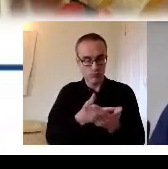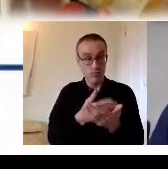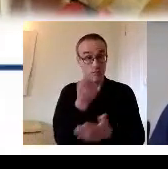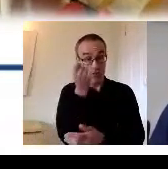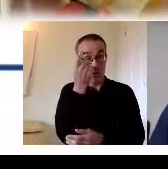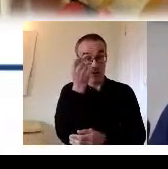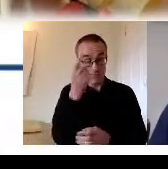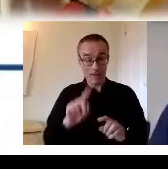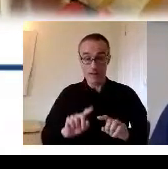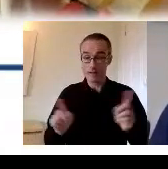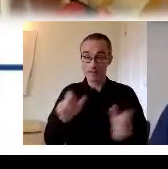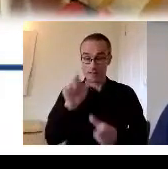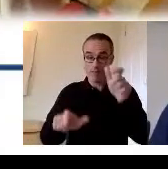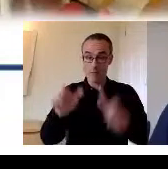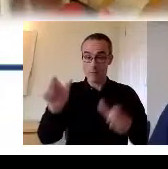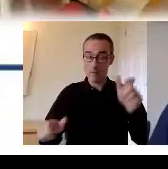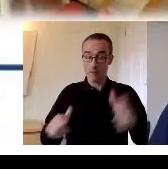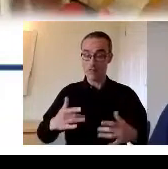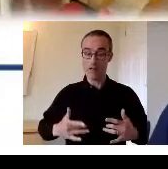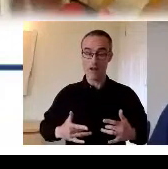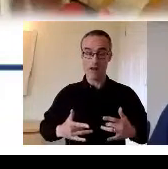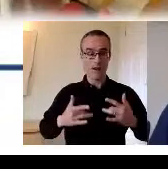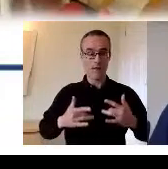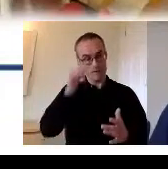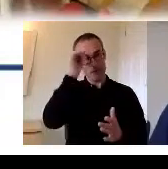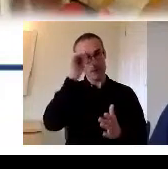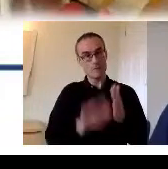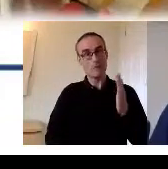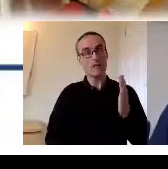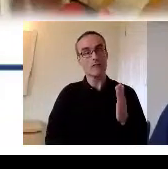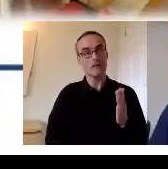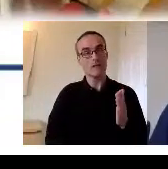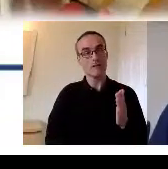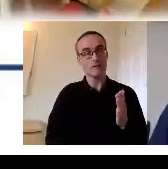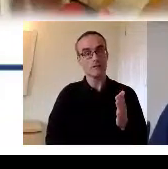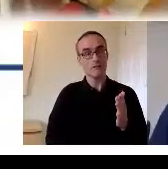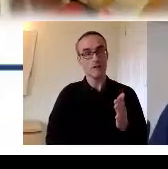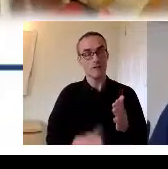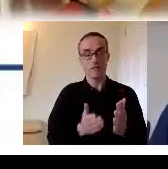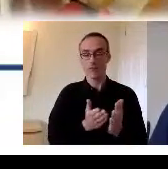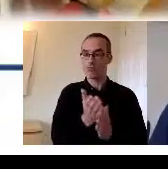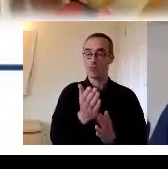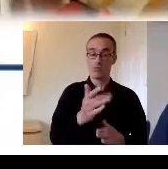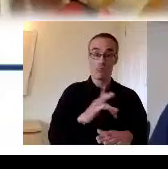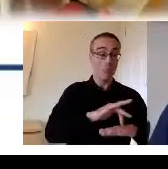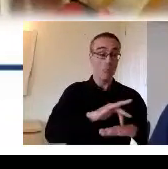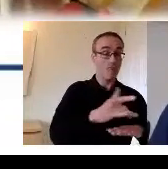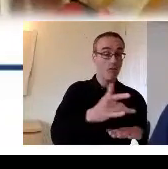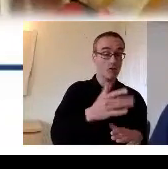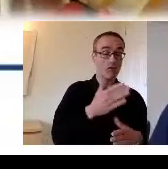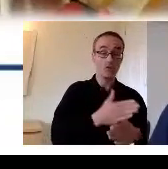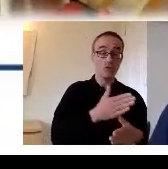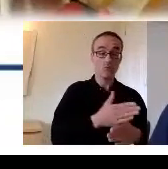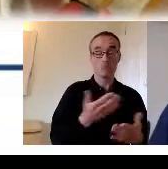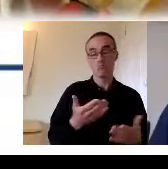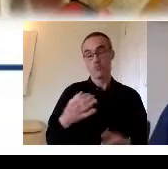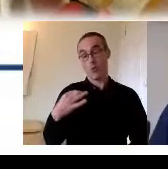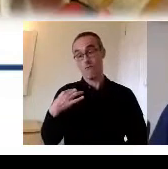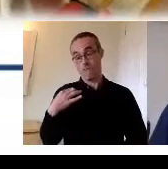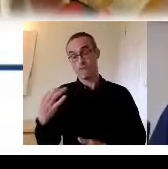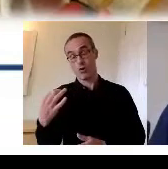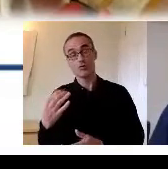These are individuals who've been involved in either professional or voluntary capacity in those themes of